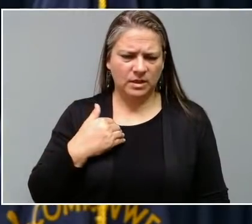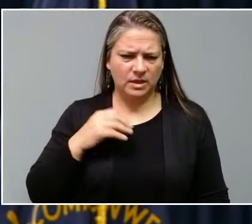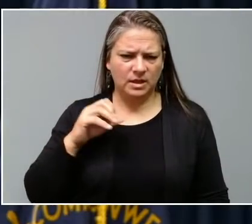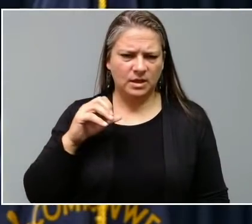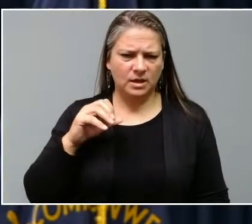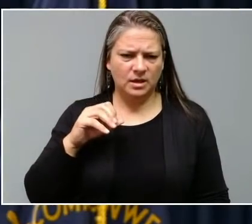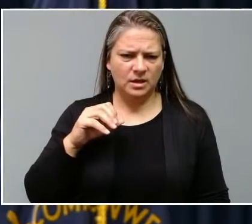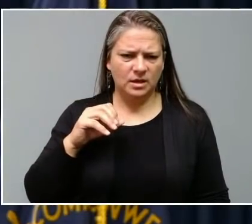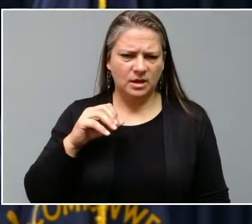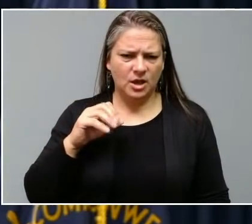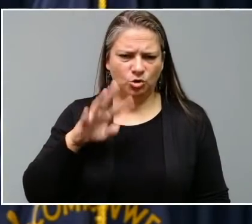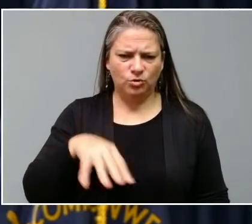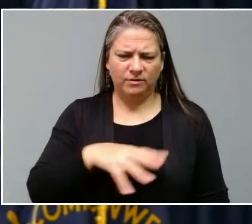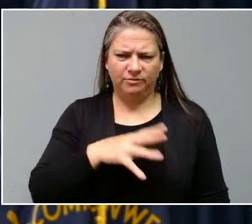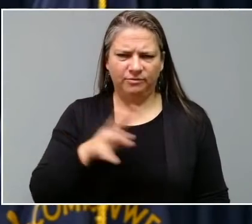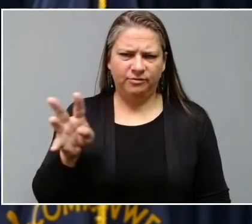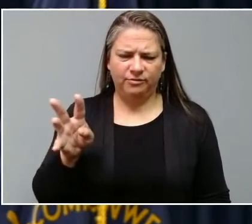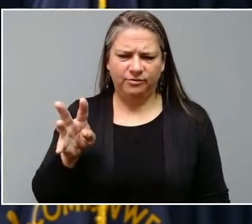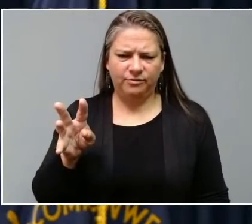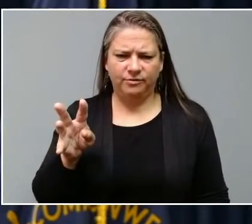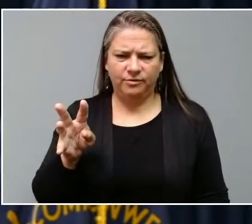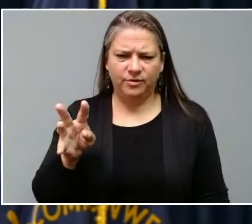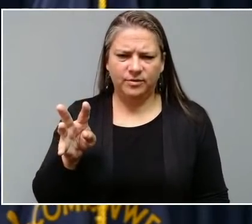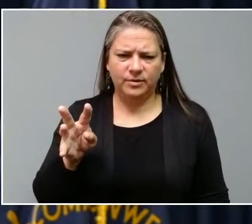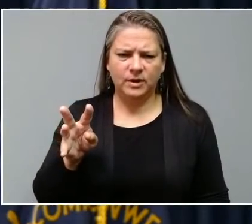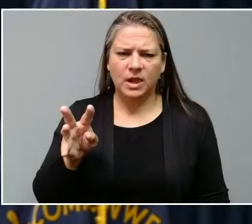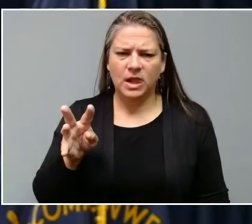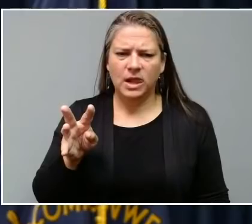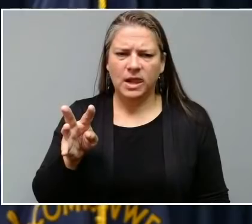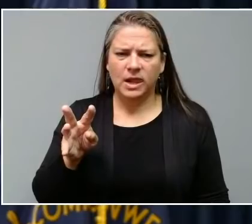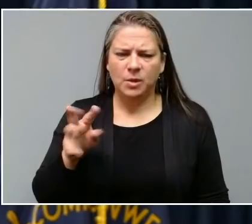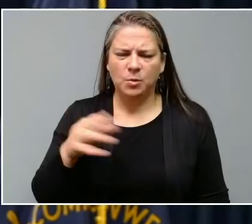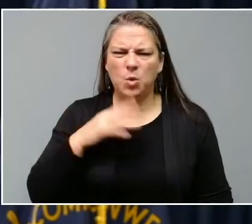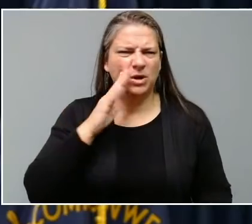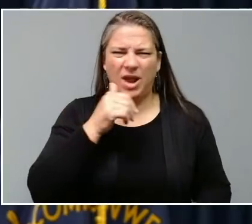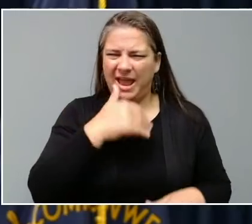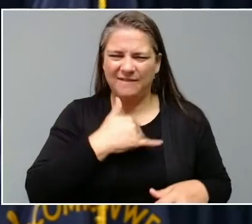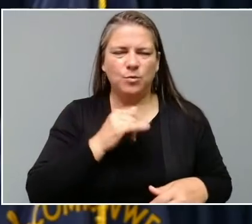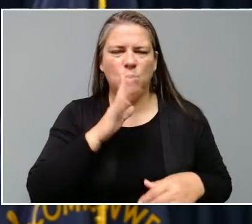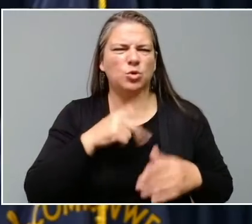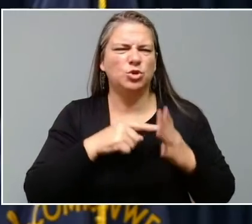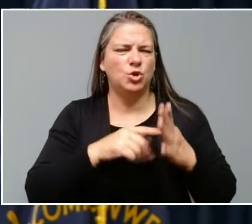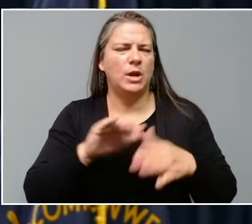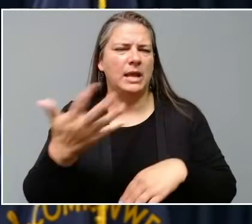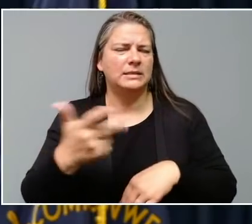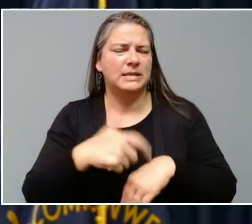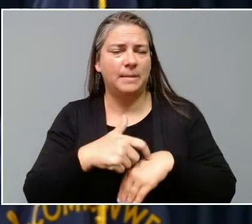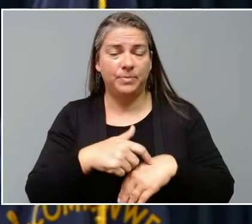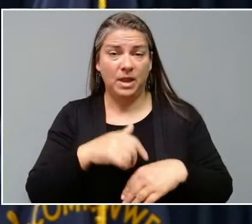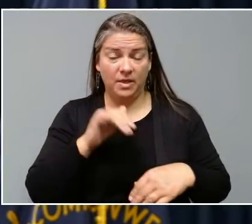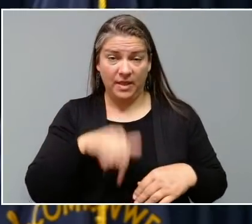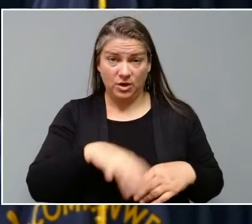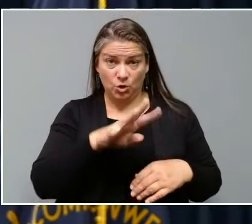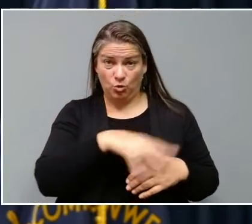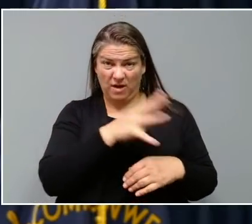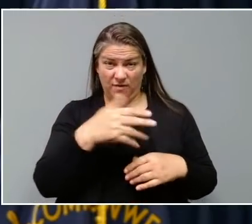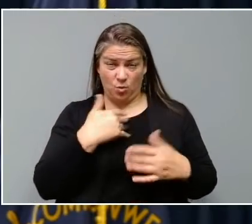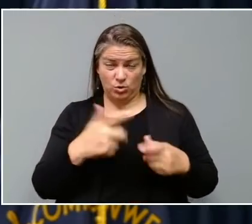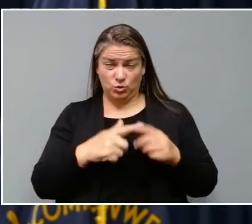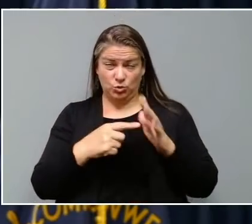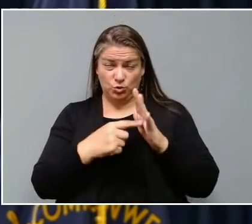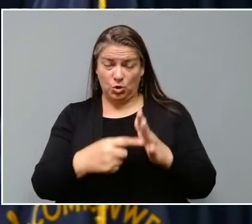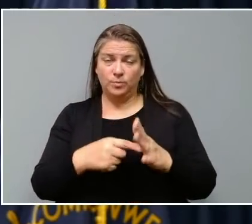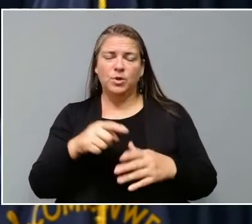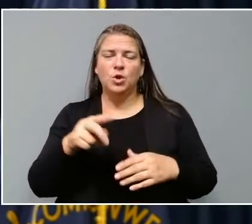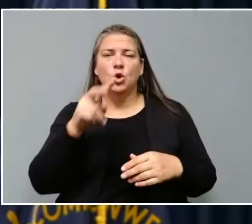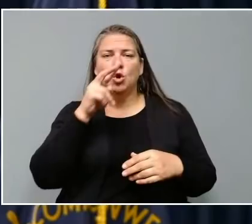we're going to show this then the next time that we get together. What it shows is when we look at our